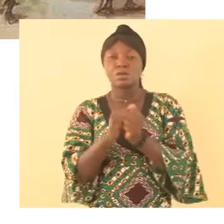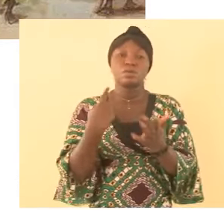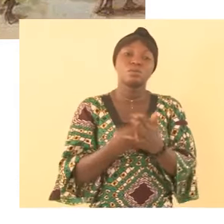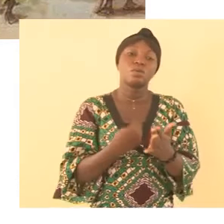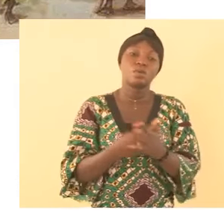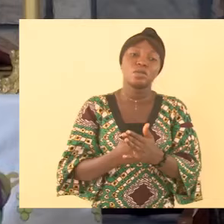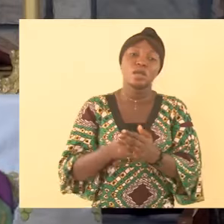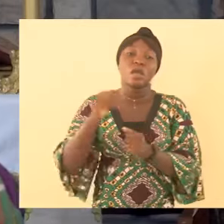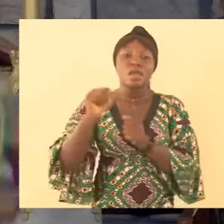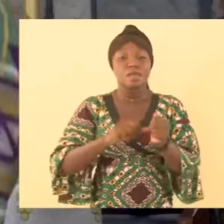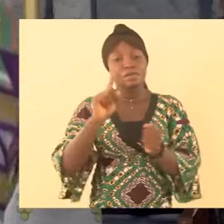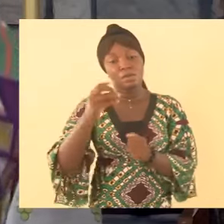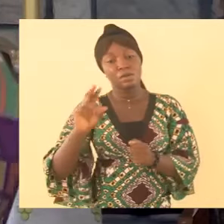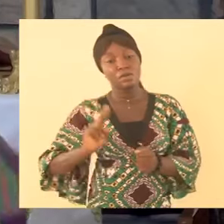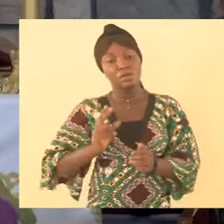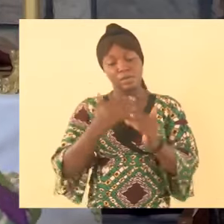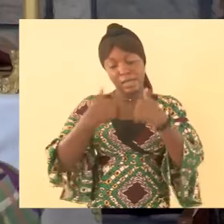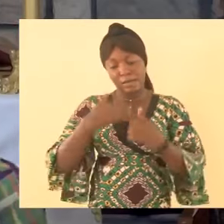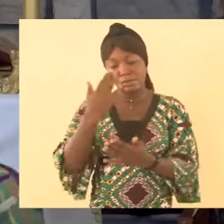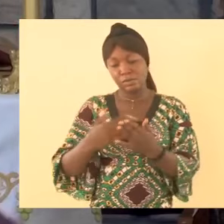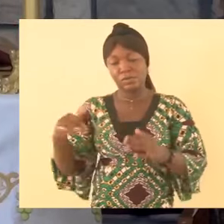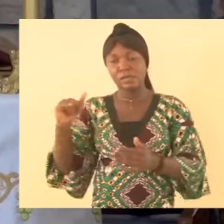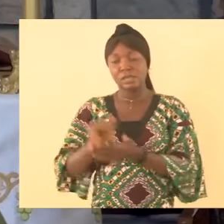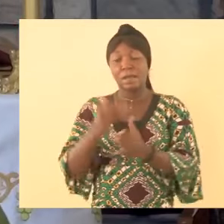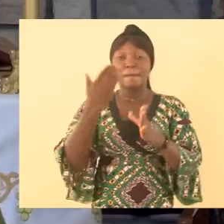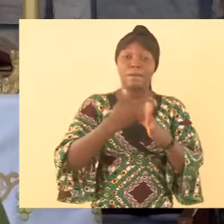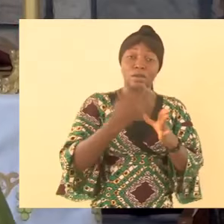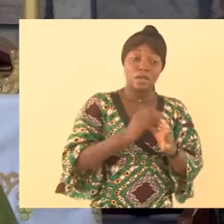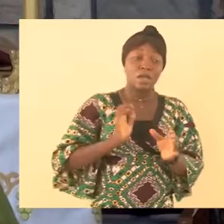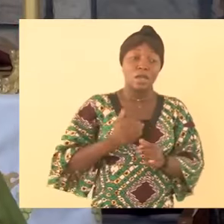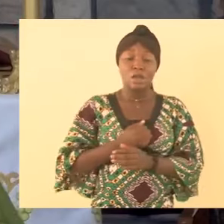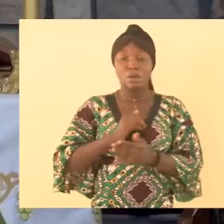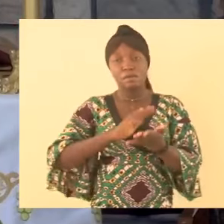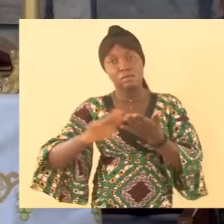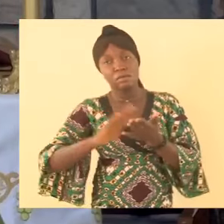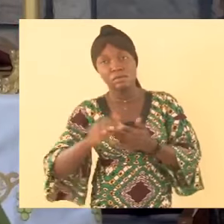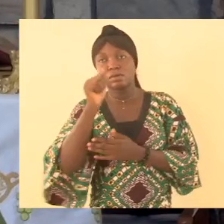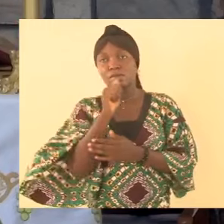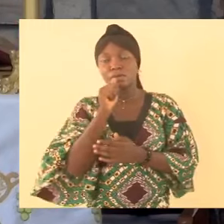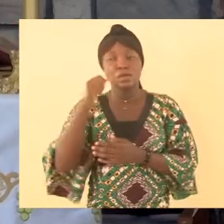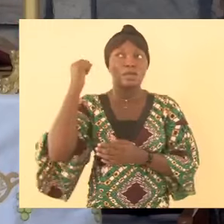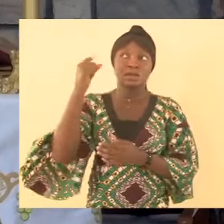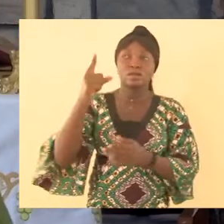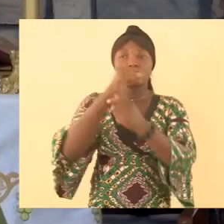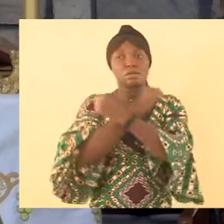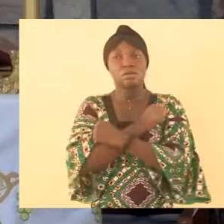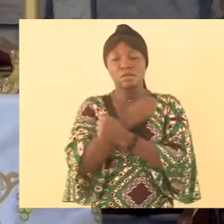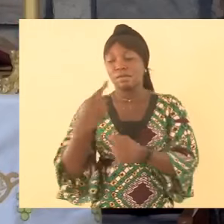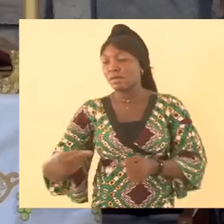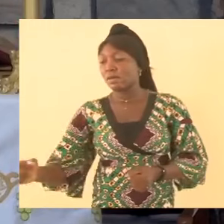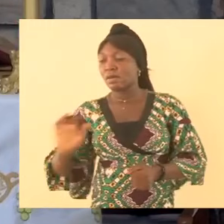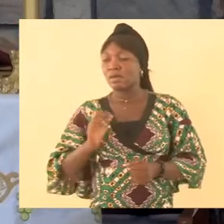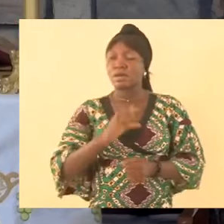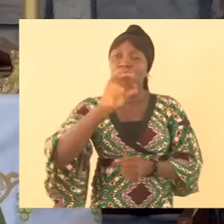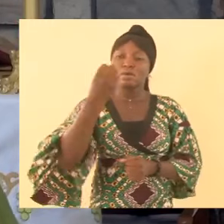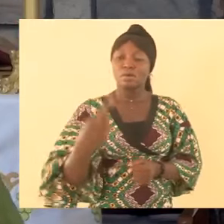materially with money. Every one of us has something that others need. Our patience, our forgiveness, our understanding, our love,